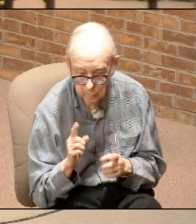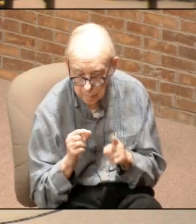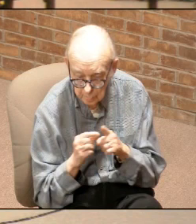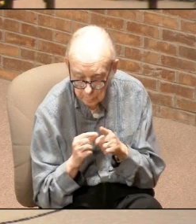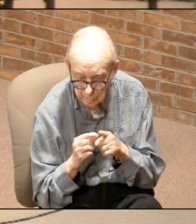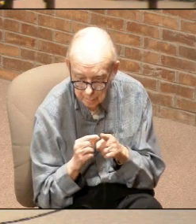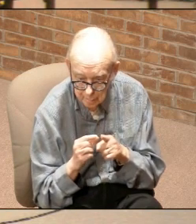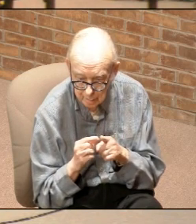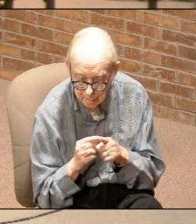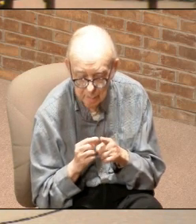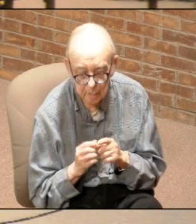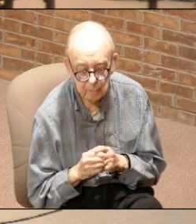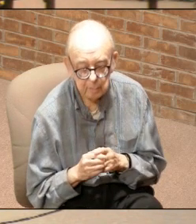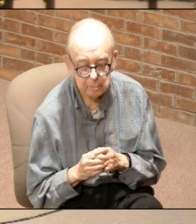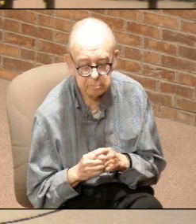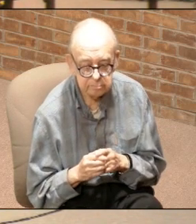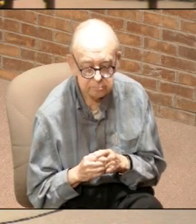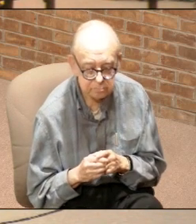i think it was right